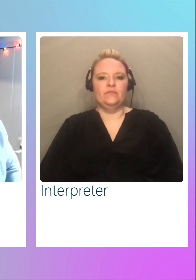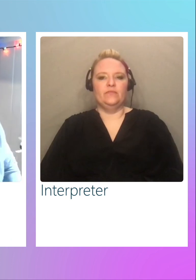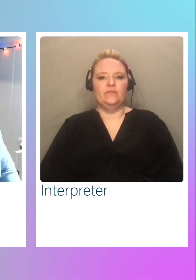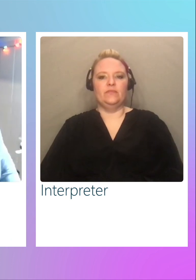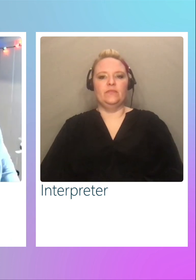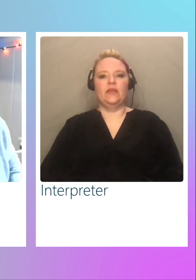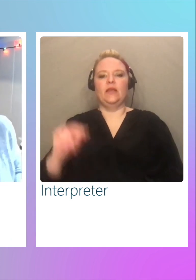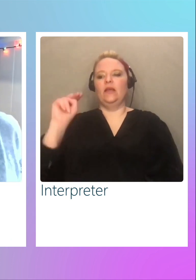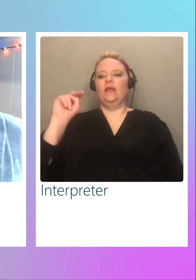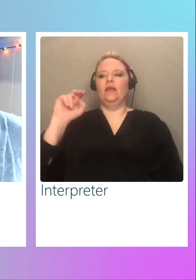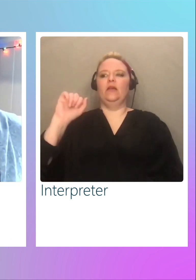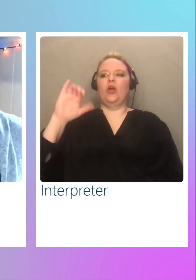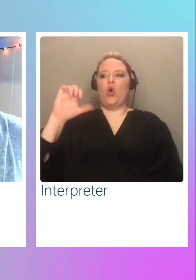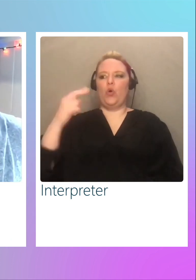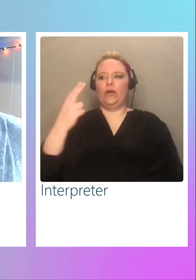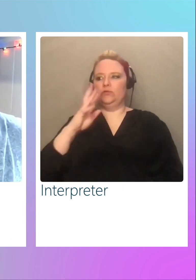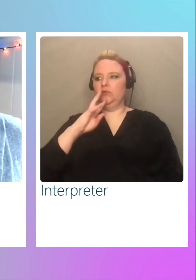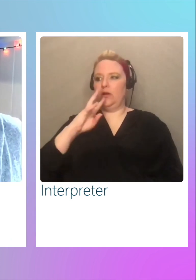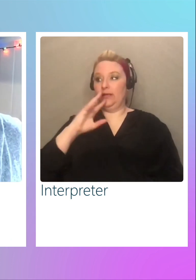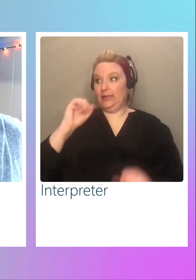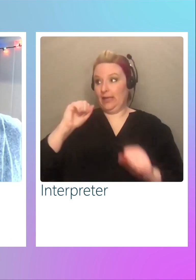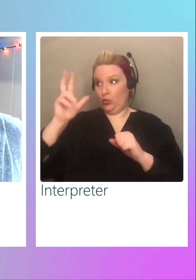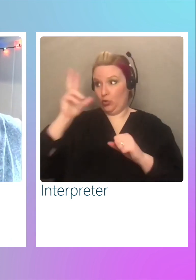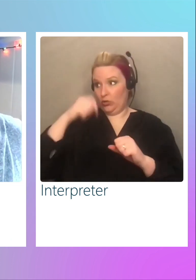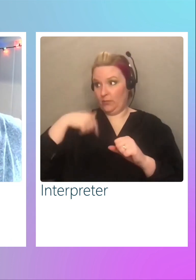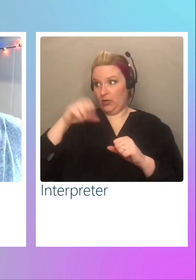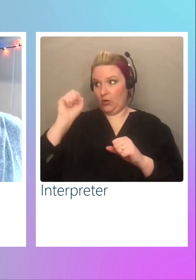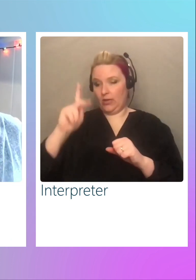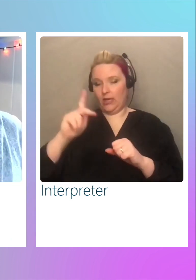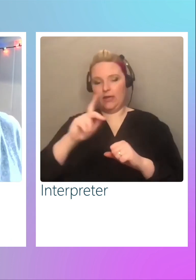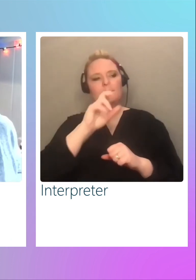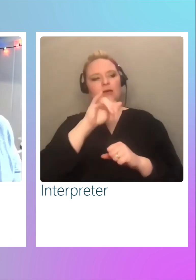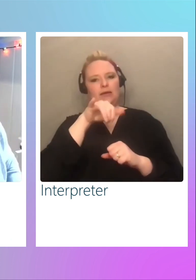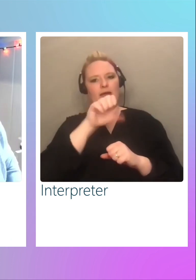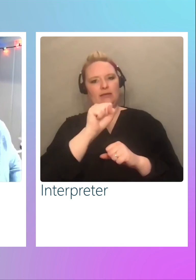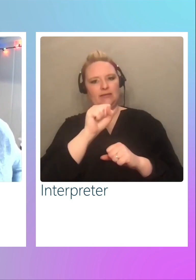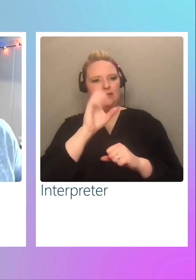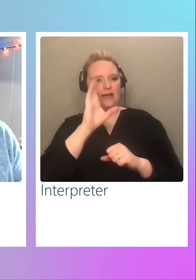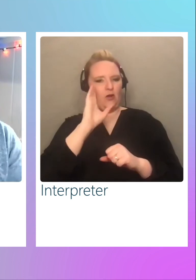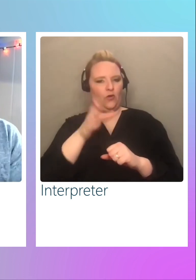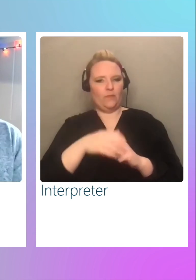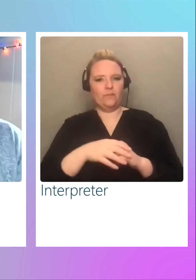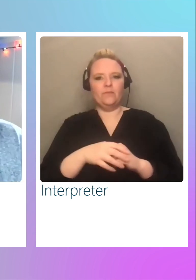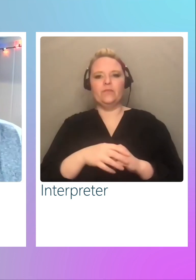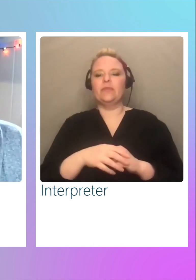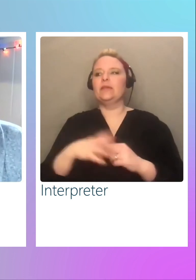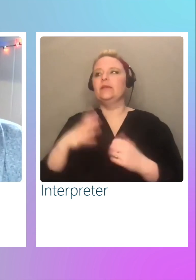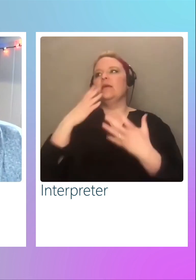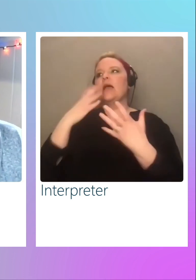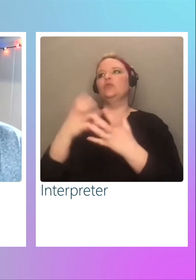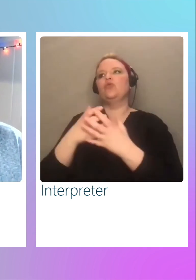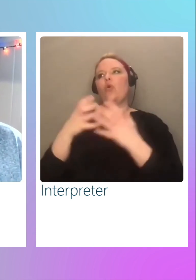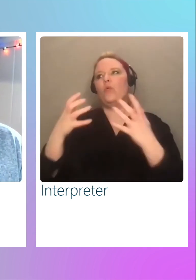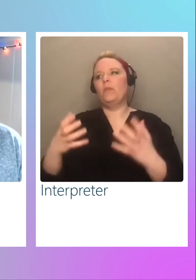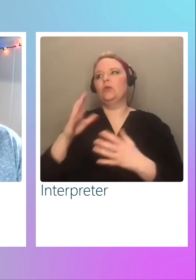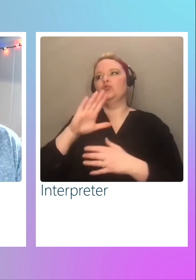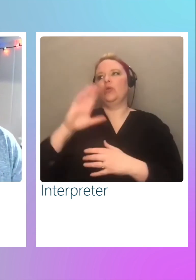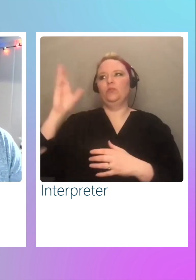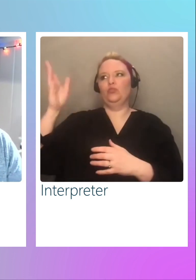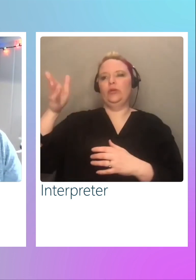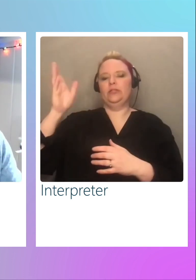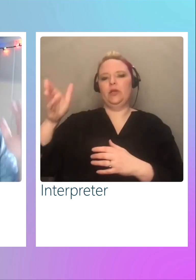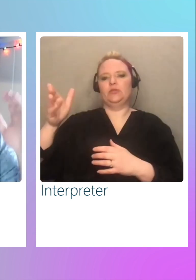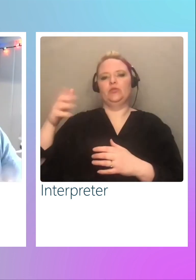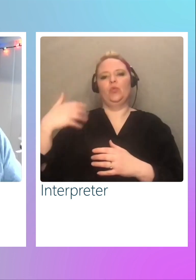Unmute myself there. Angela, can you hear me okay? Yes. Hey Awesome. there, Noah. Thank you so much for your presentation. This has